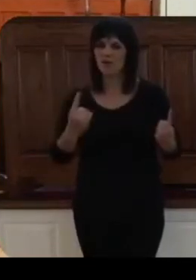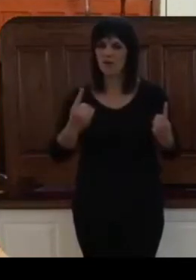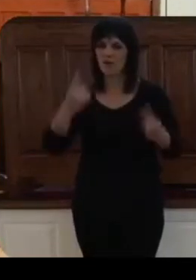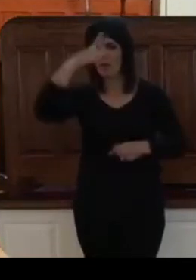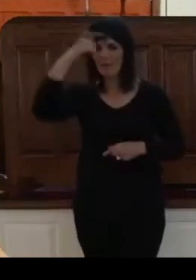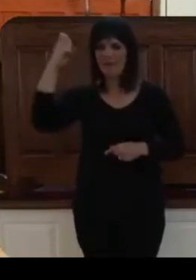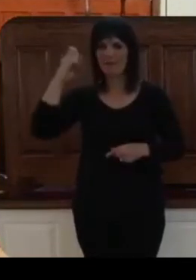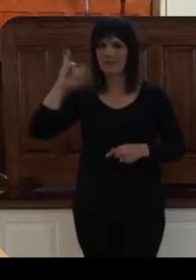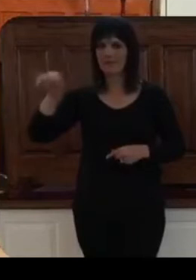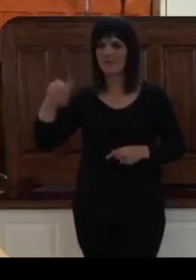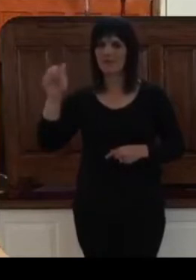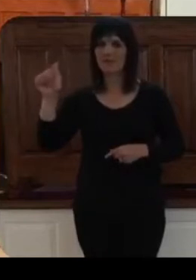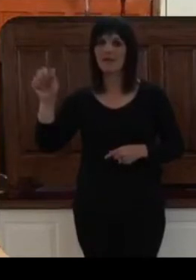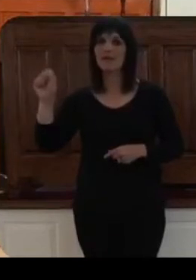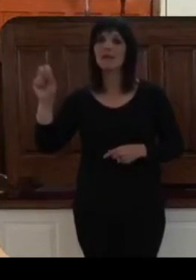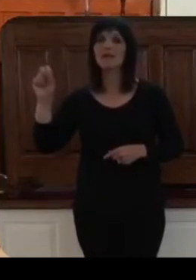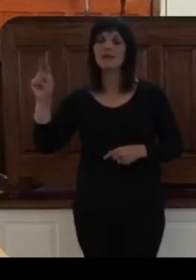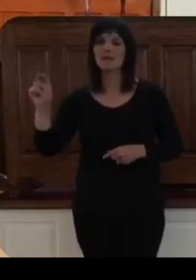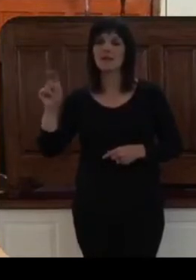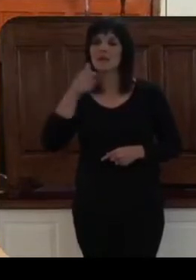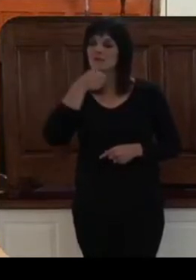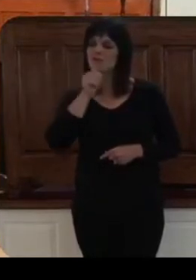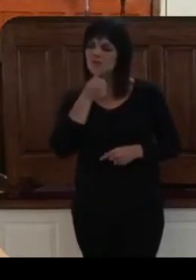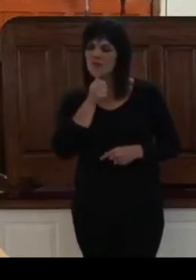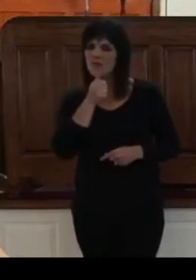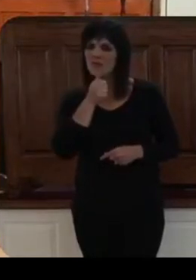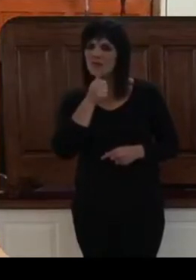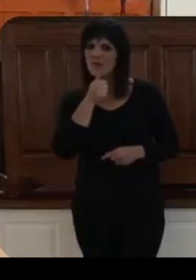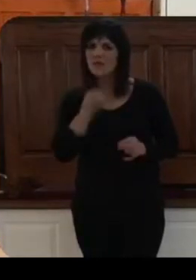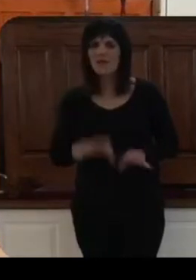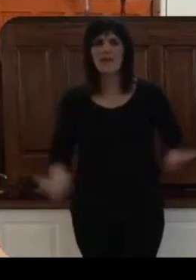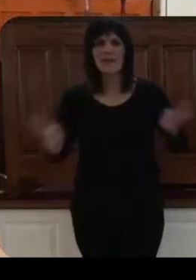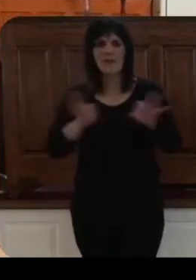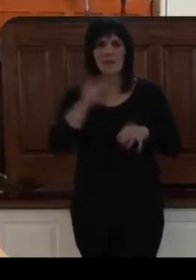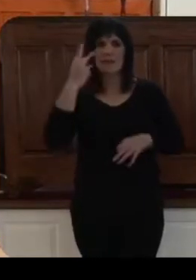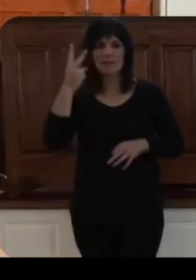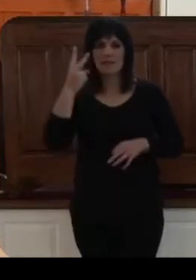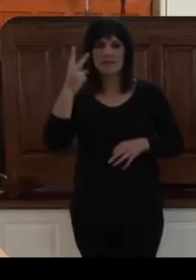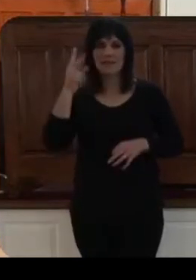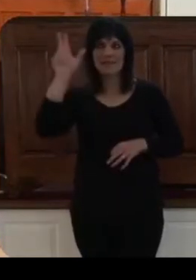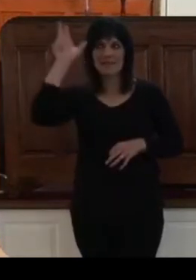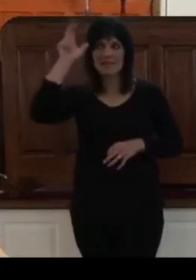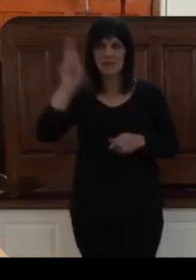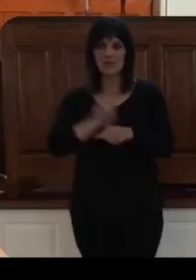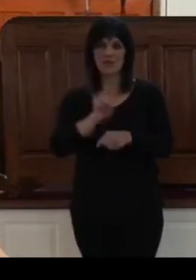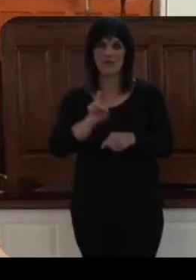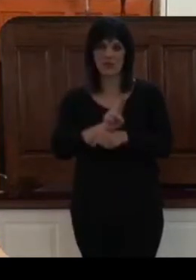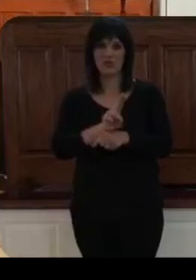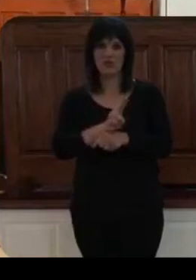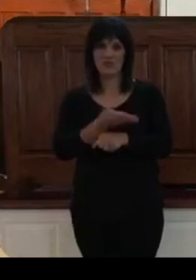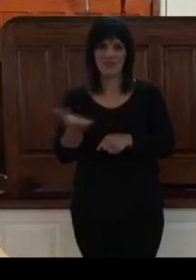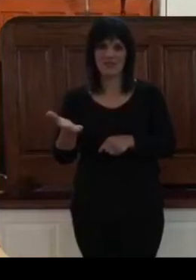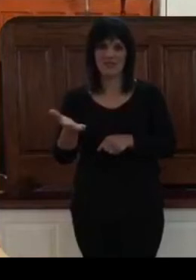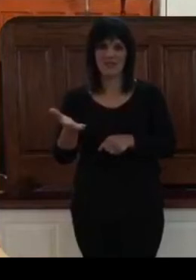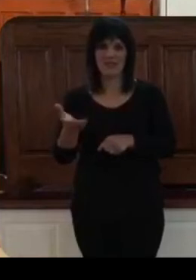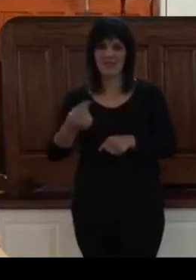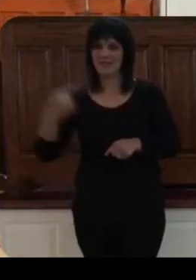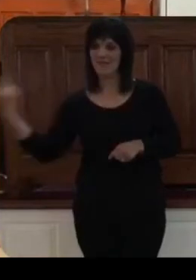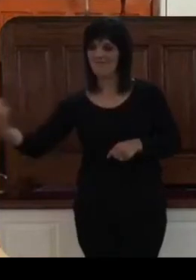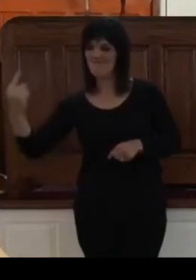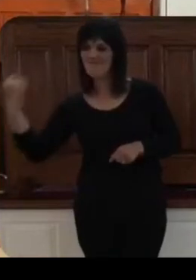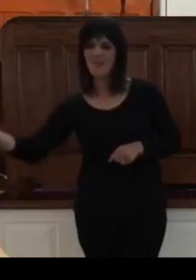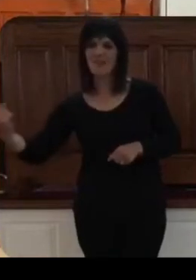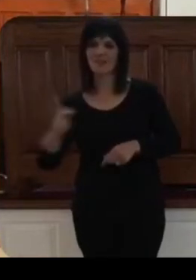it. And so that's an important thing to see. Satan uses these weapons to isolate people, to get them